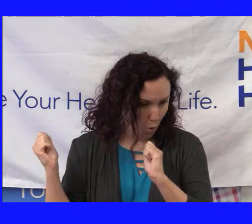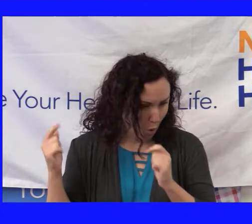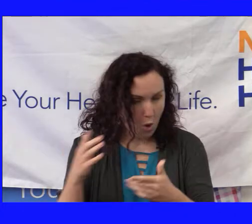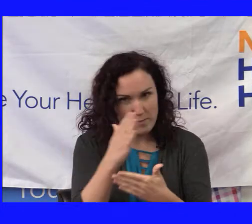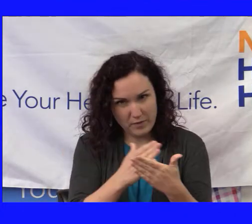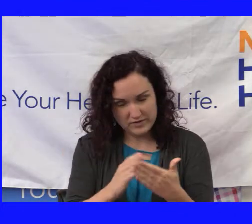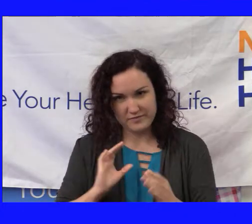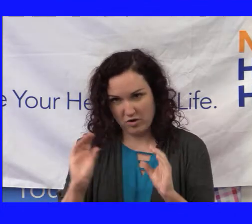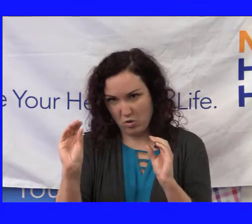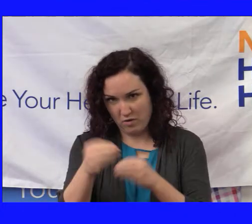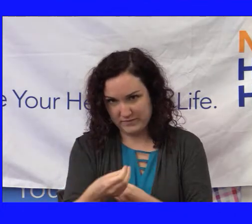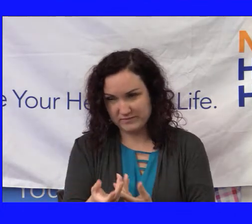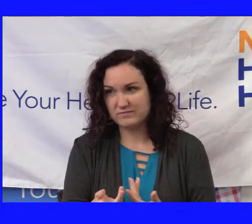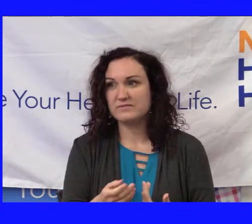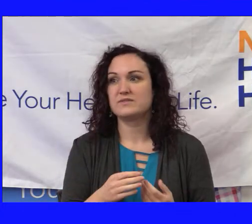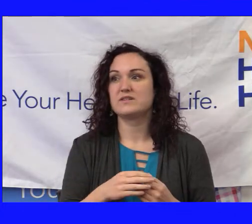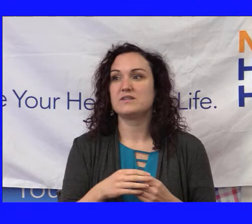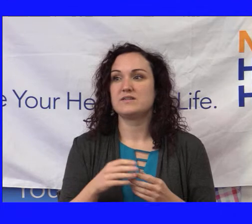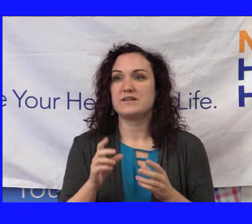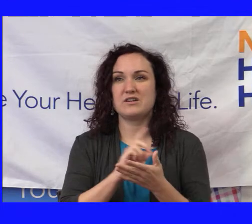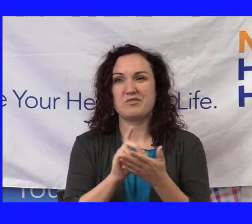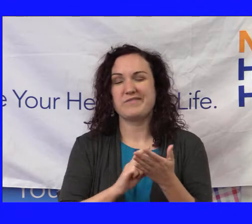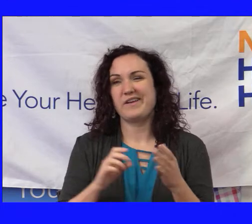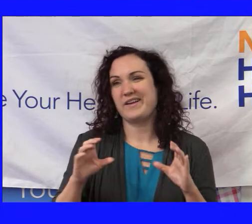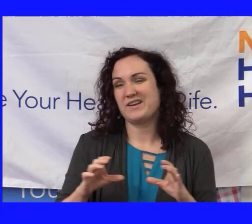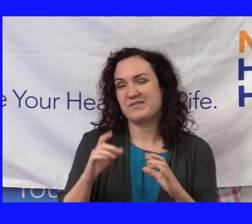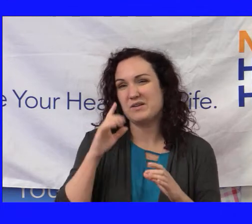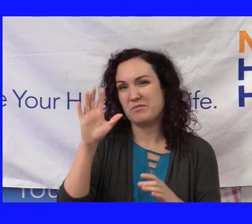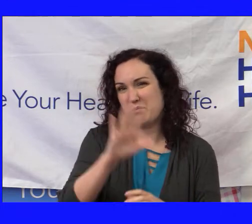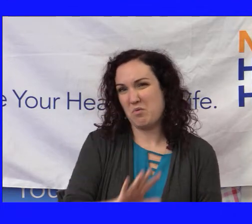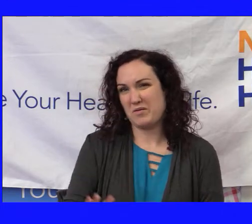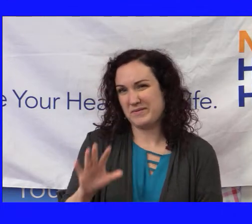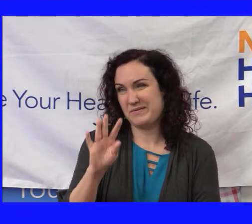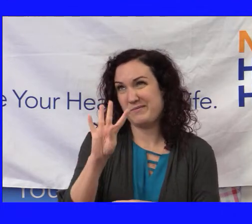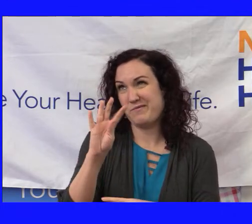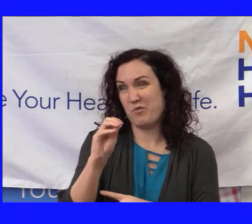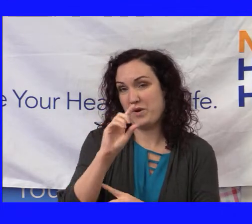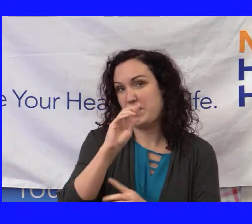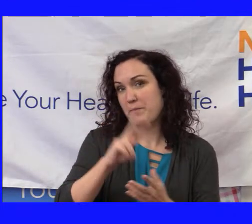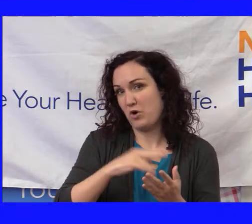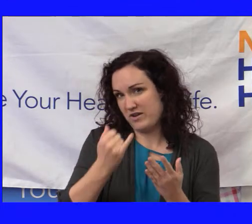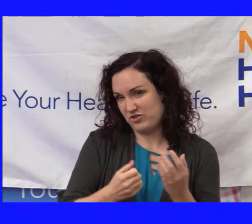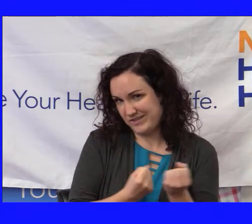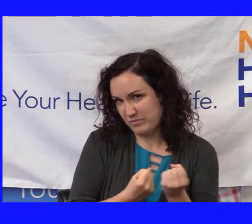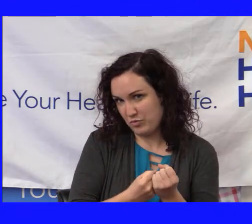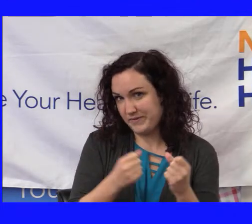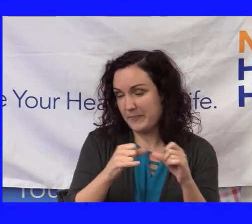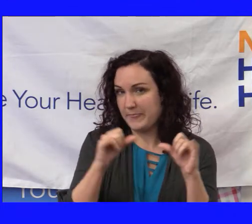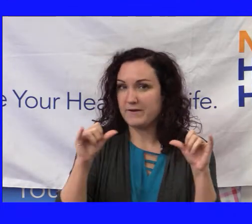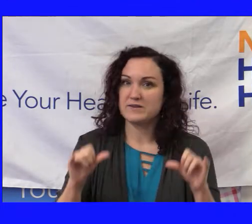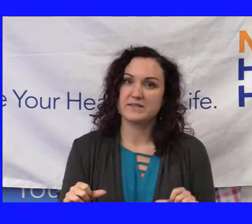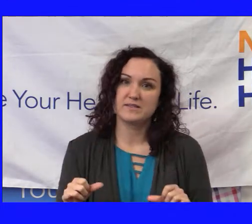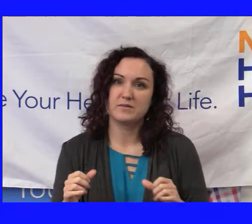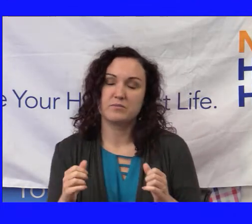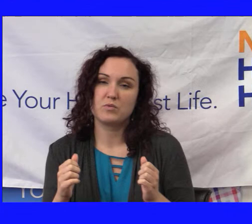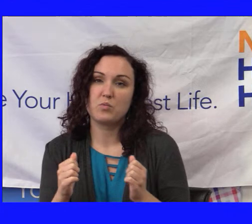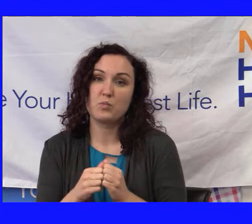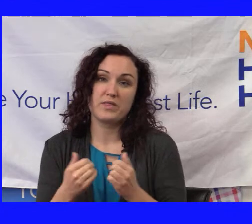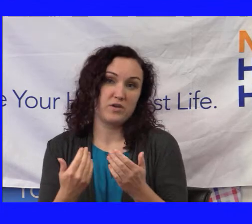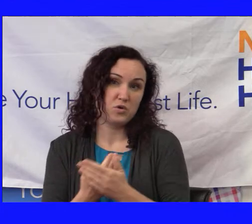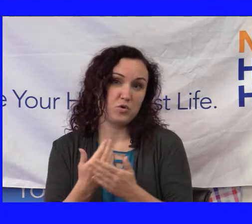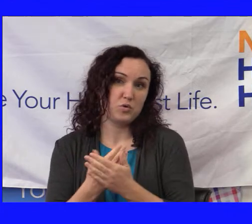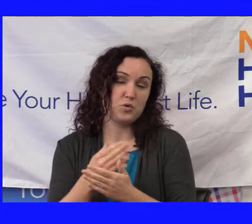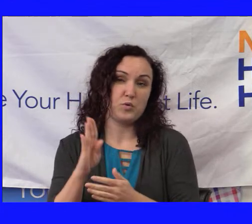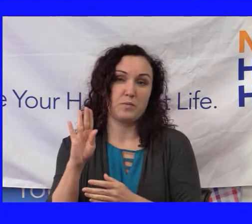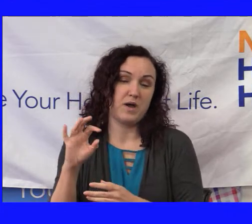office. Our design activity on approximately 40 projects supporting our system with the new